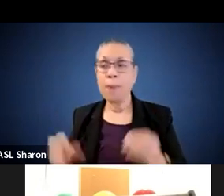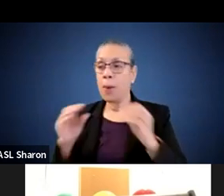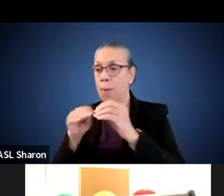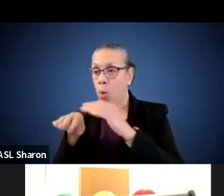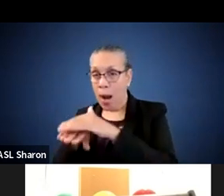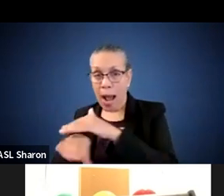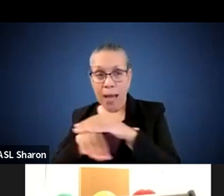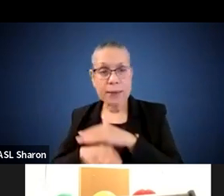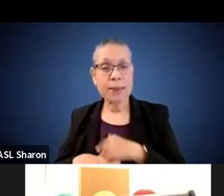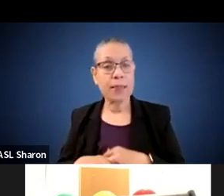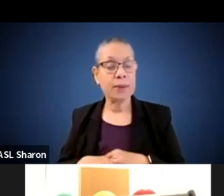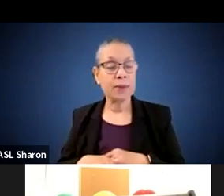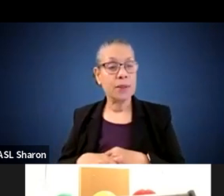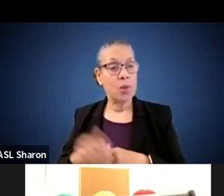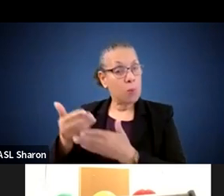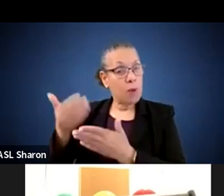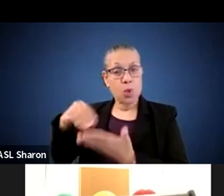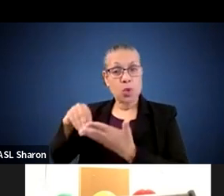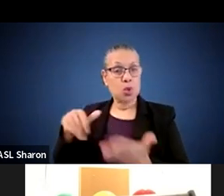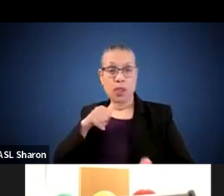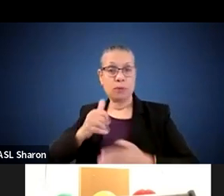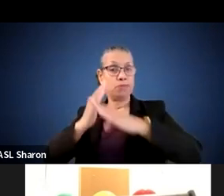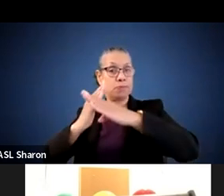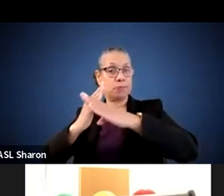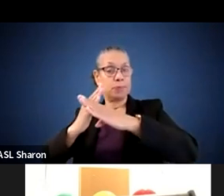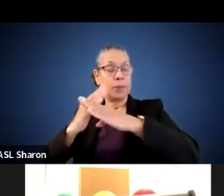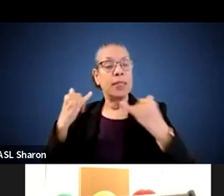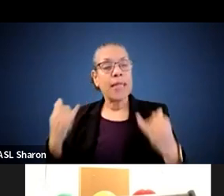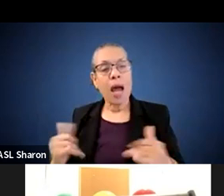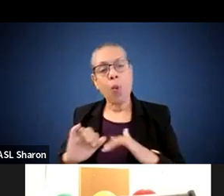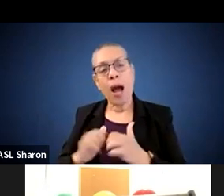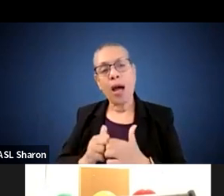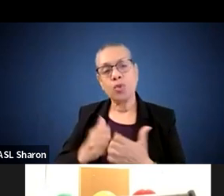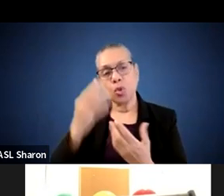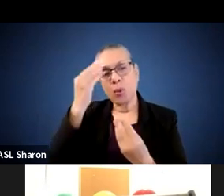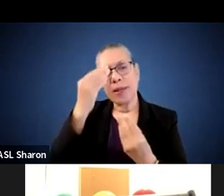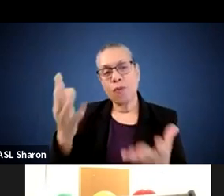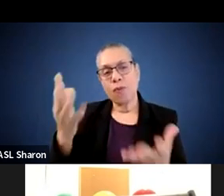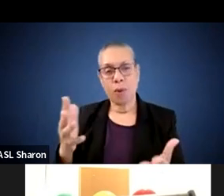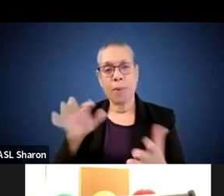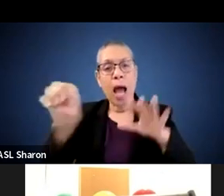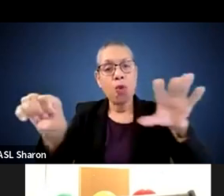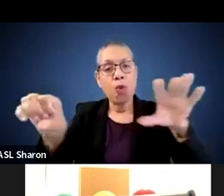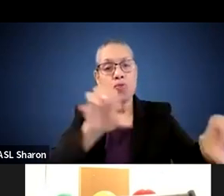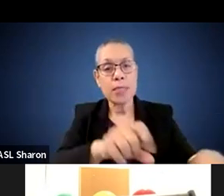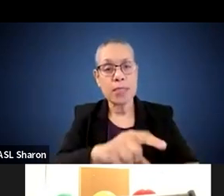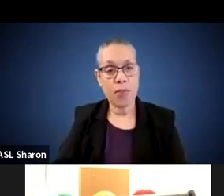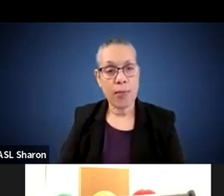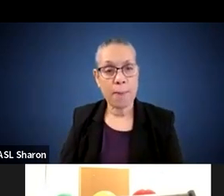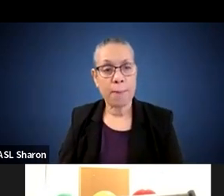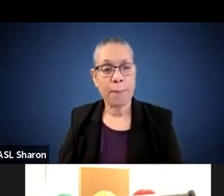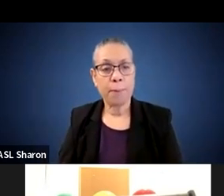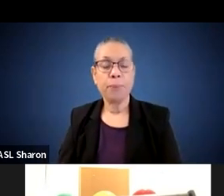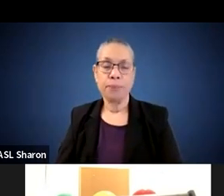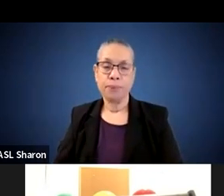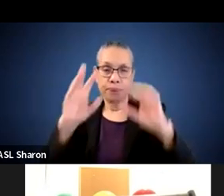for students that have traditionally not been served by these programs what are we going to do to particularly reach out to those communities right so I think um and I'll have the team chime in